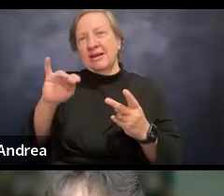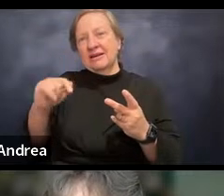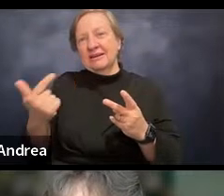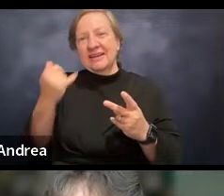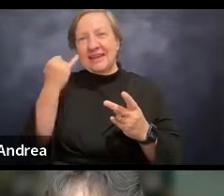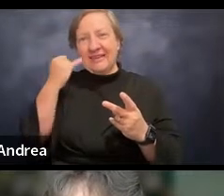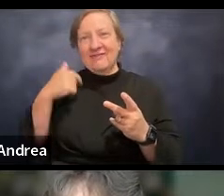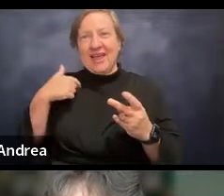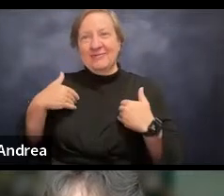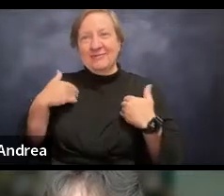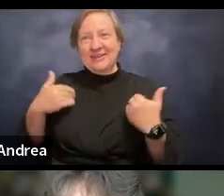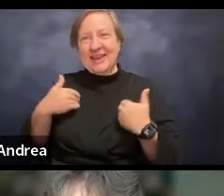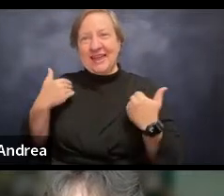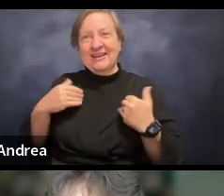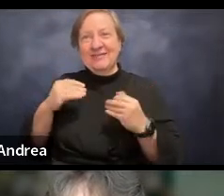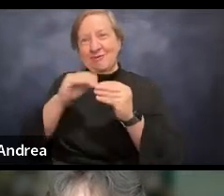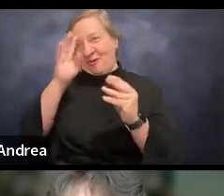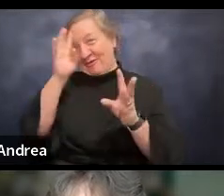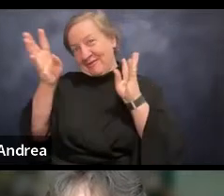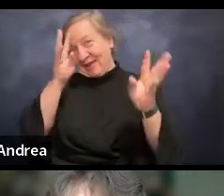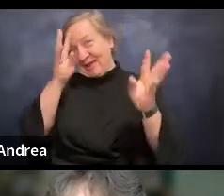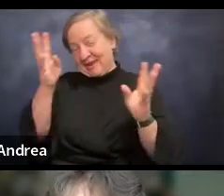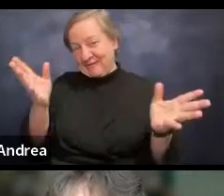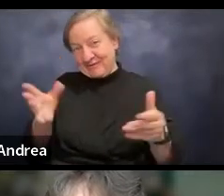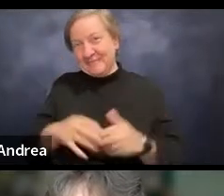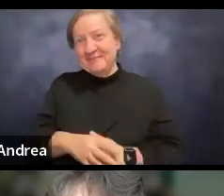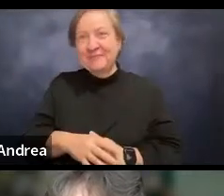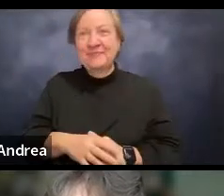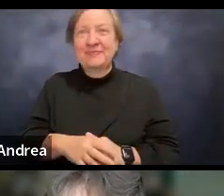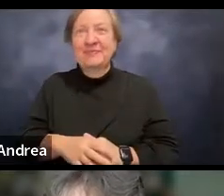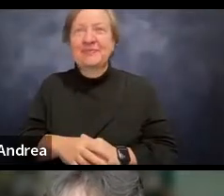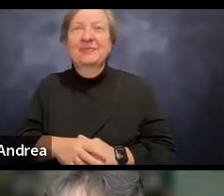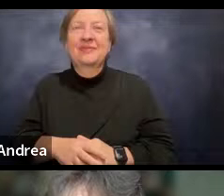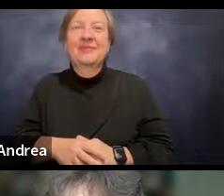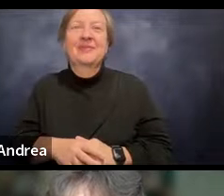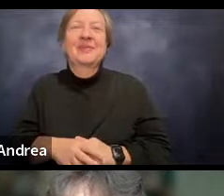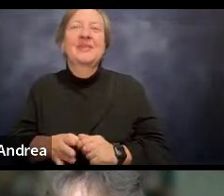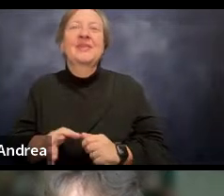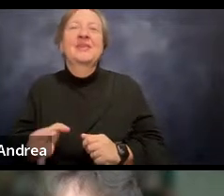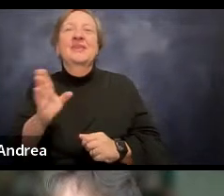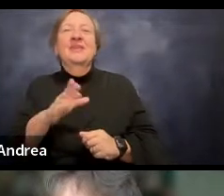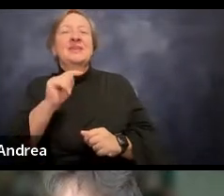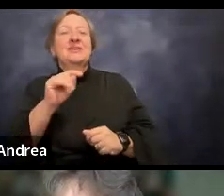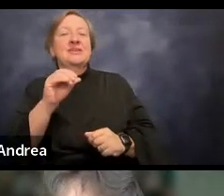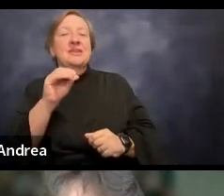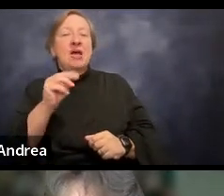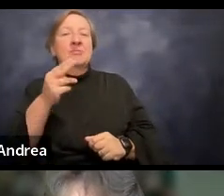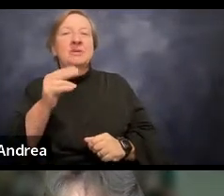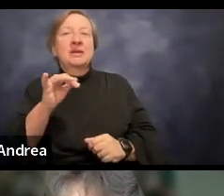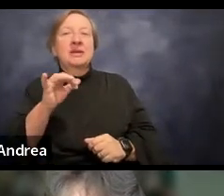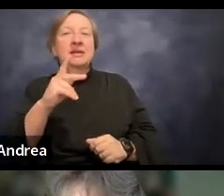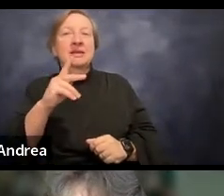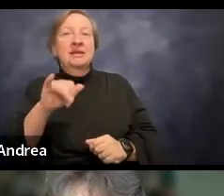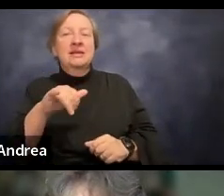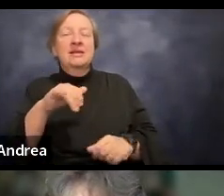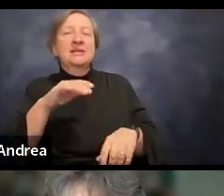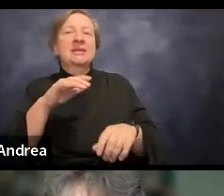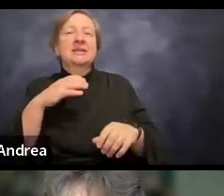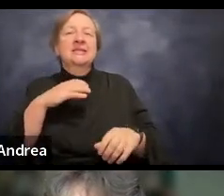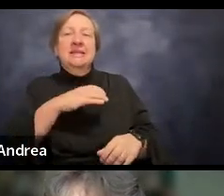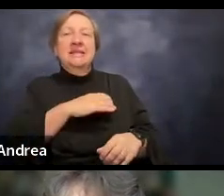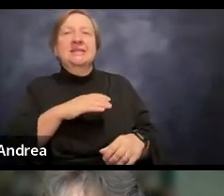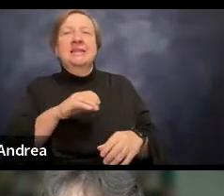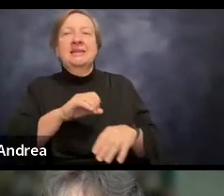and more creative. You lived in Australia. Tom Hickey, I sit on the Citizens Advisory Group